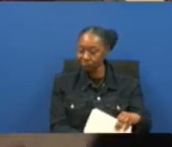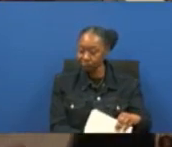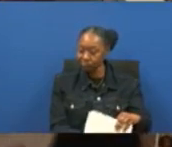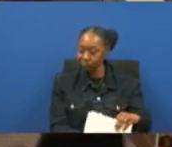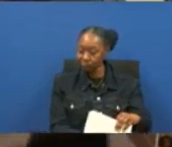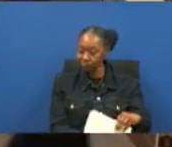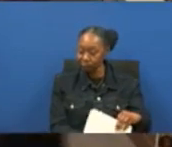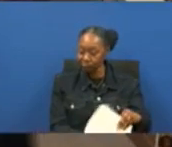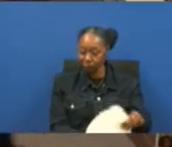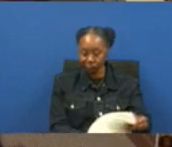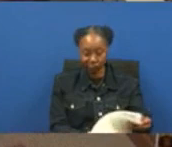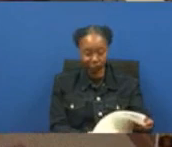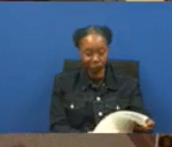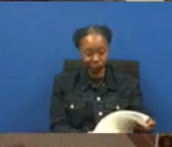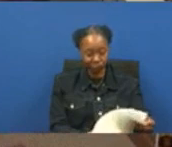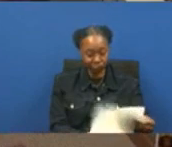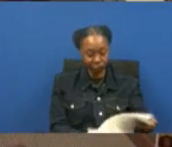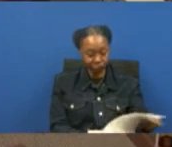All right.